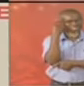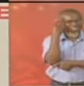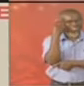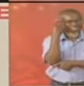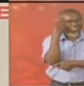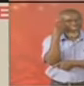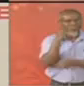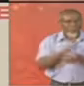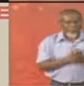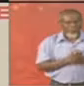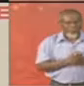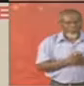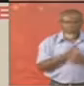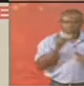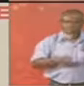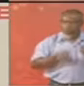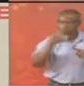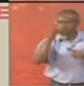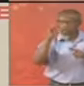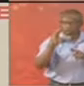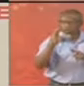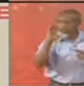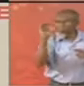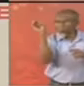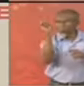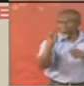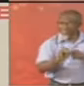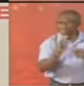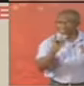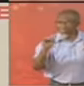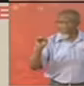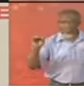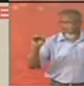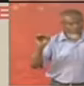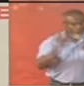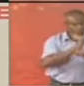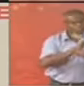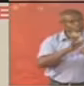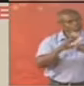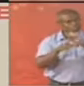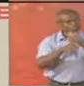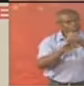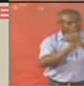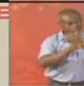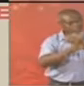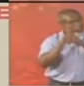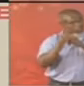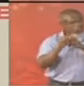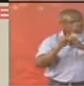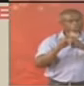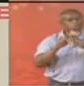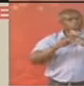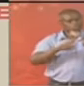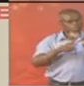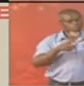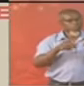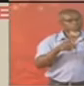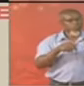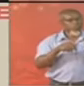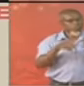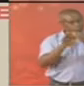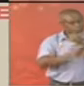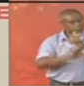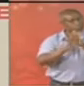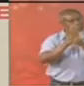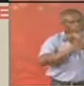100% foolproof, you get what we call that Swiss cheese effect. Swiss cheese being that cheese with holes. If you layer it, if you put enough layers, then eventually